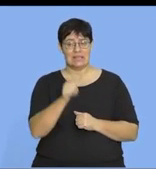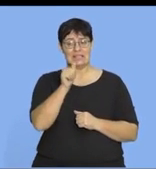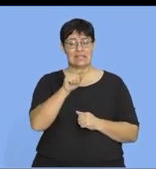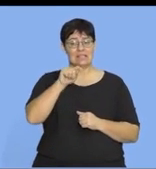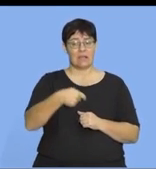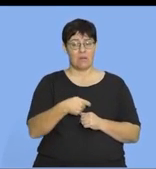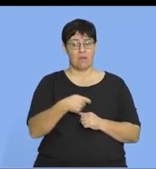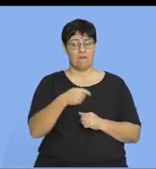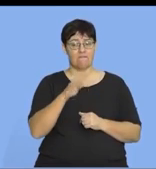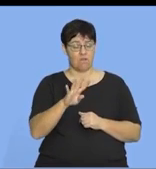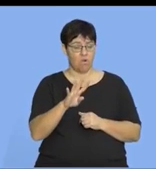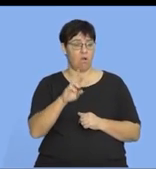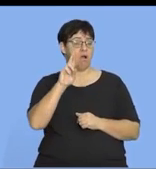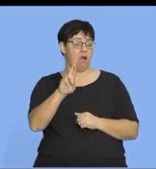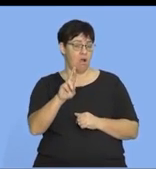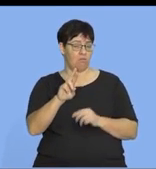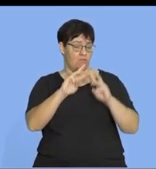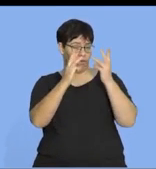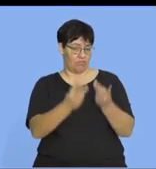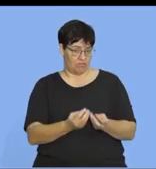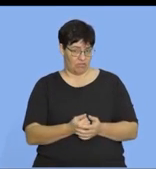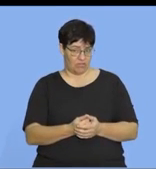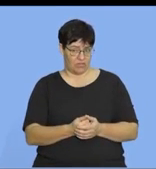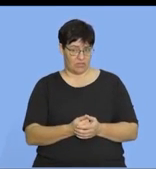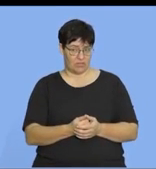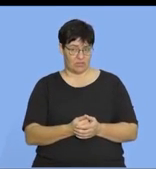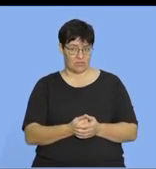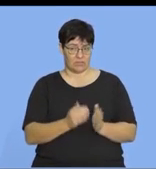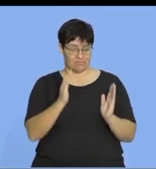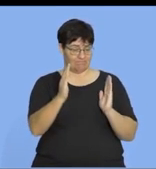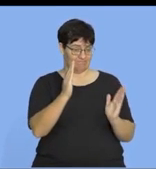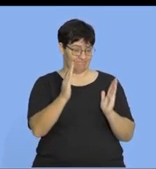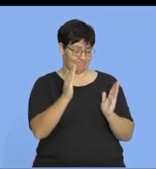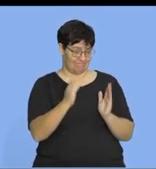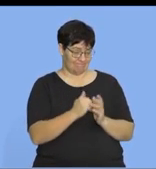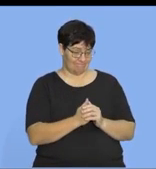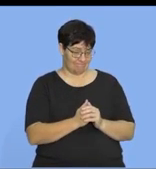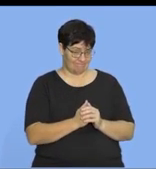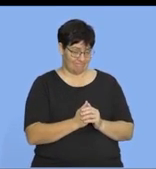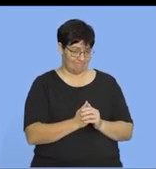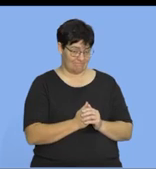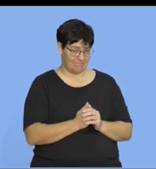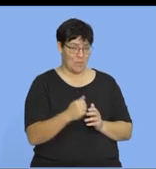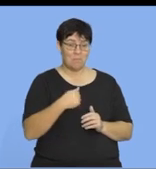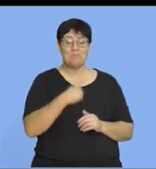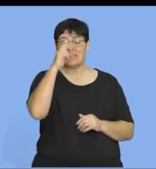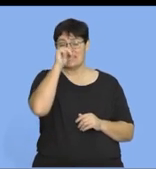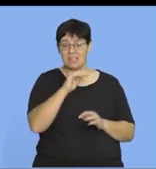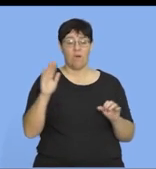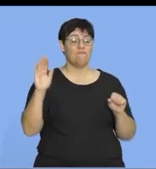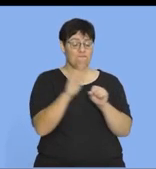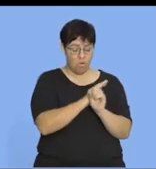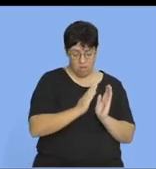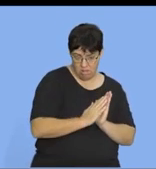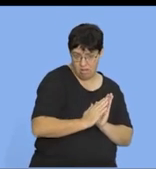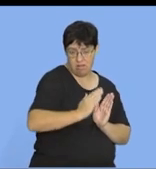The 6,04 is the radius of the Earth. So it's this little distance here. I need to know